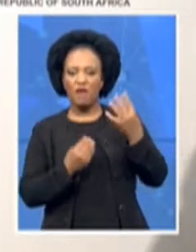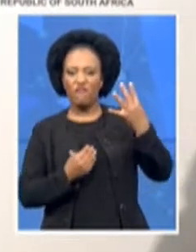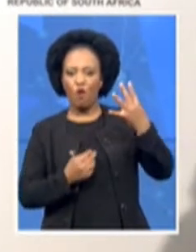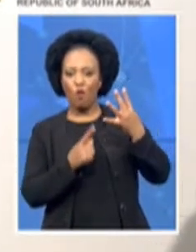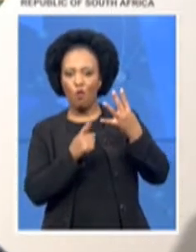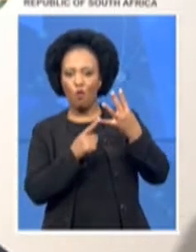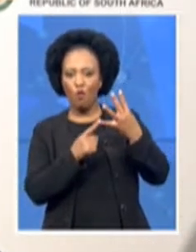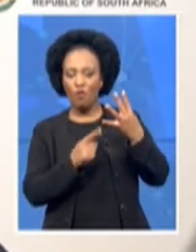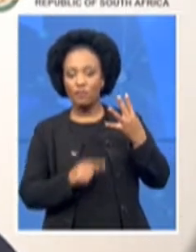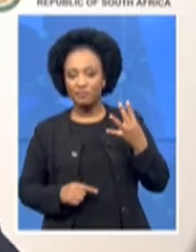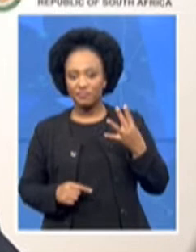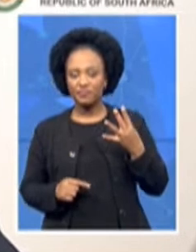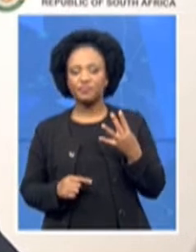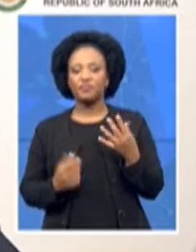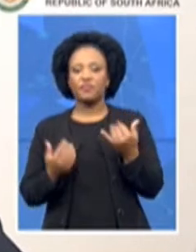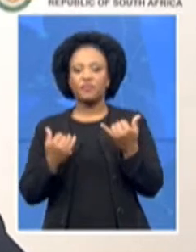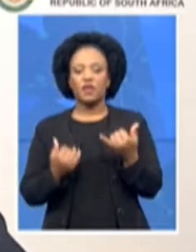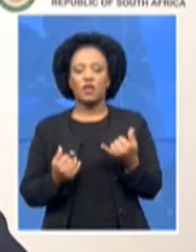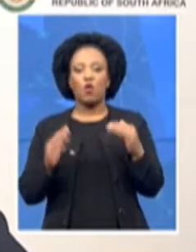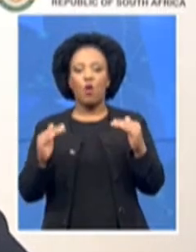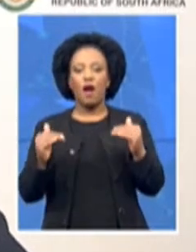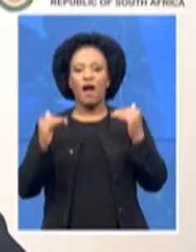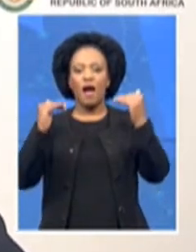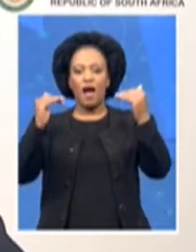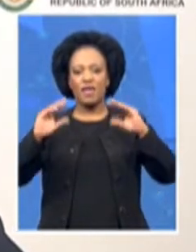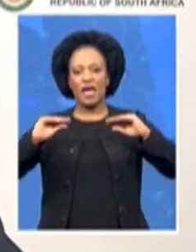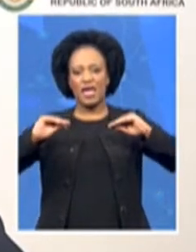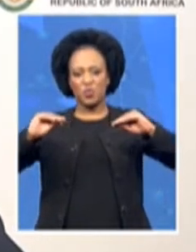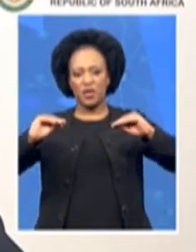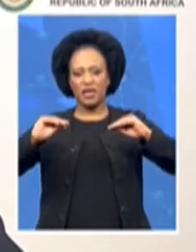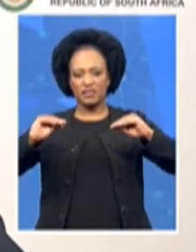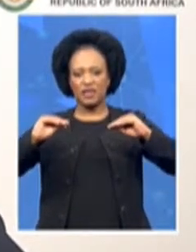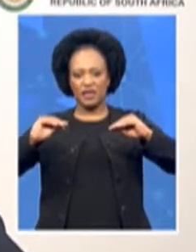education, as I've mentioned, I've said that